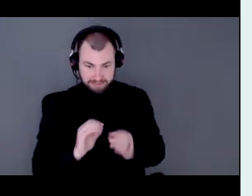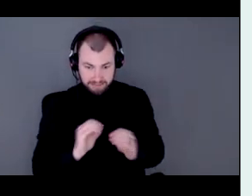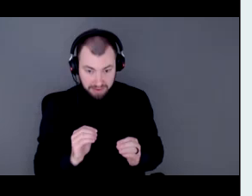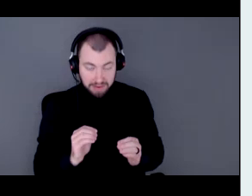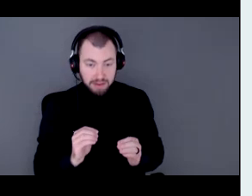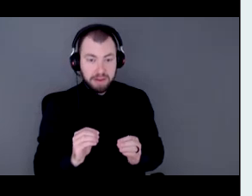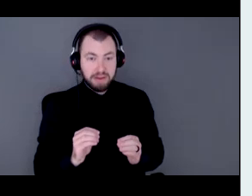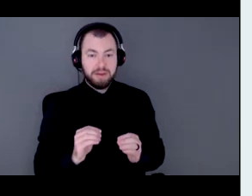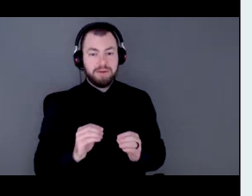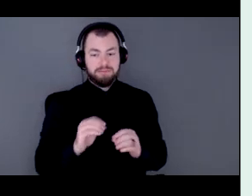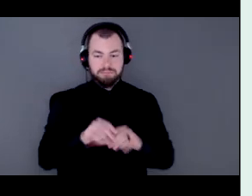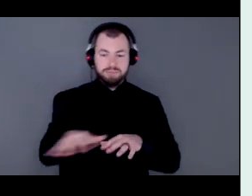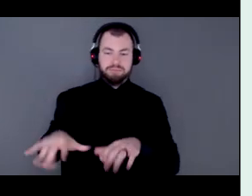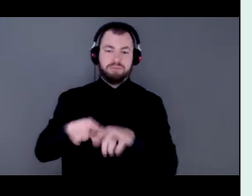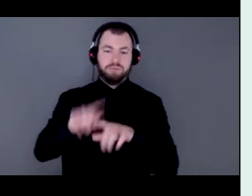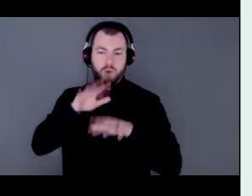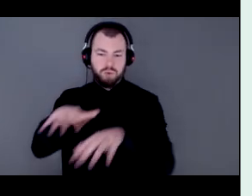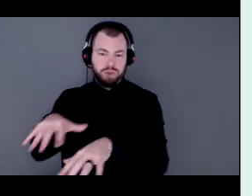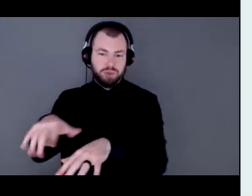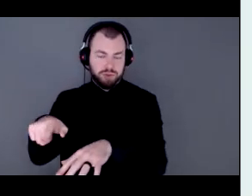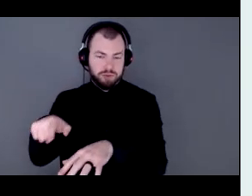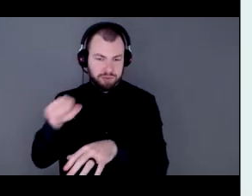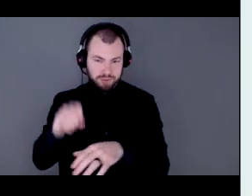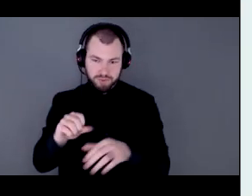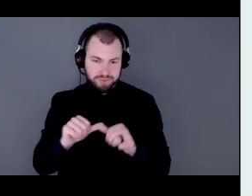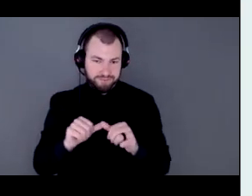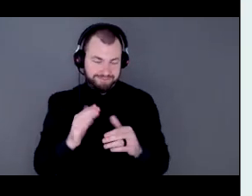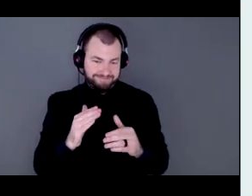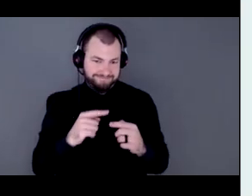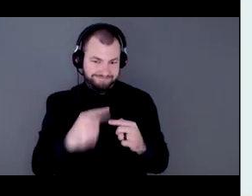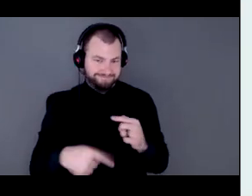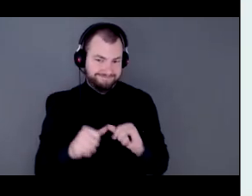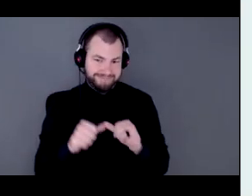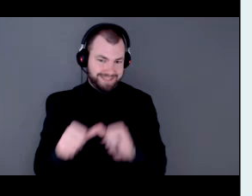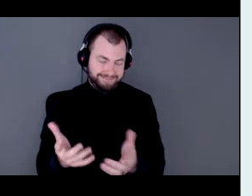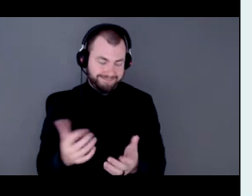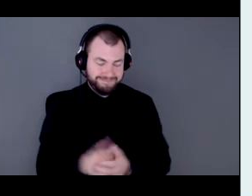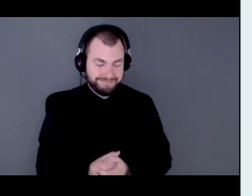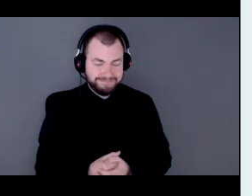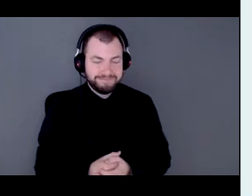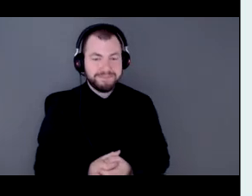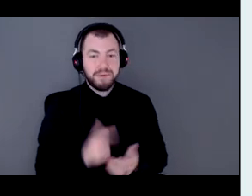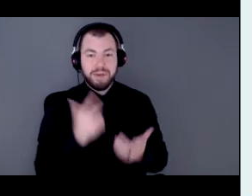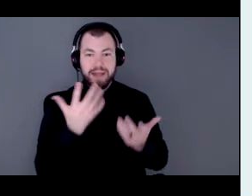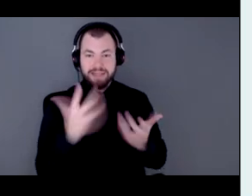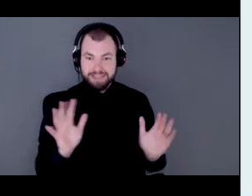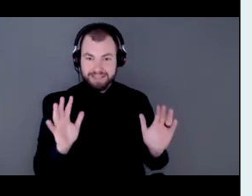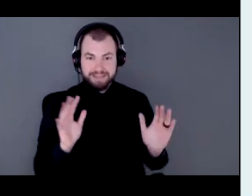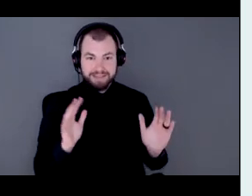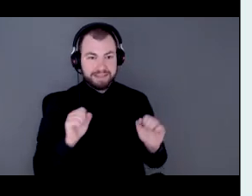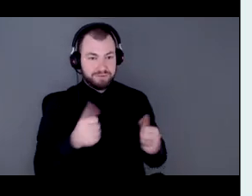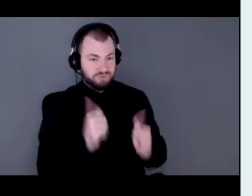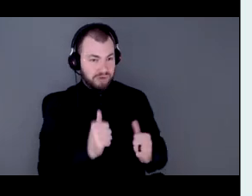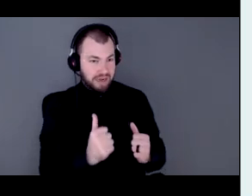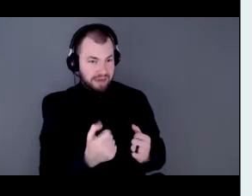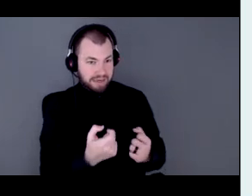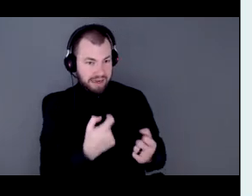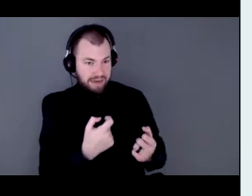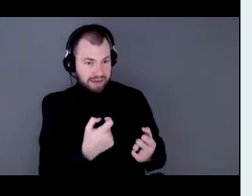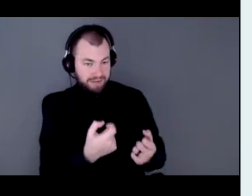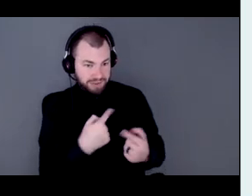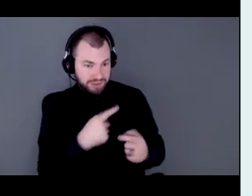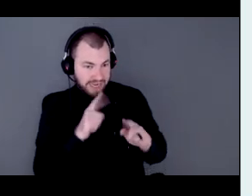ocean. And so it's just keeping on doing that. And next slide. And that's it. And I can try to answer any questions you may have. I didn't work